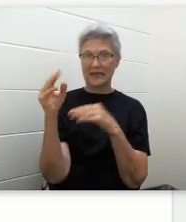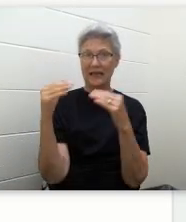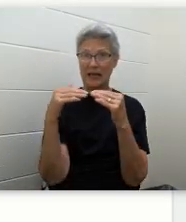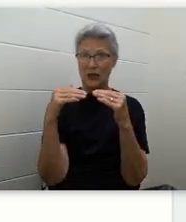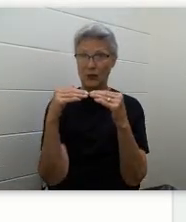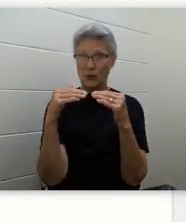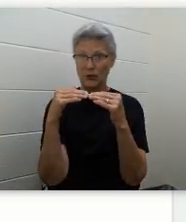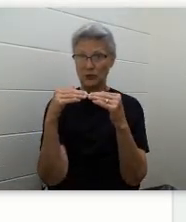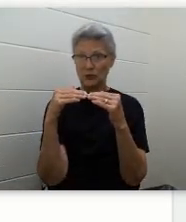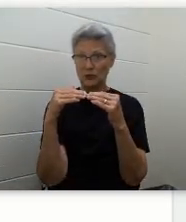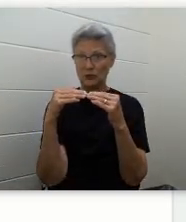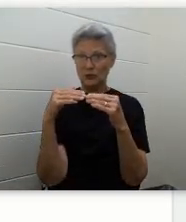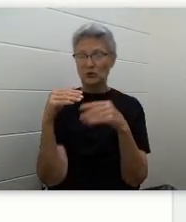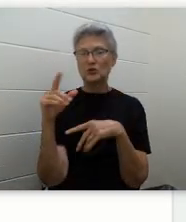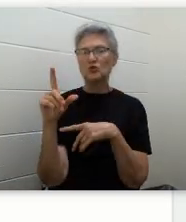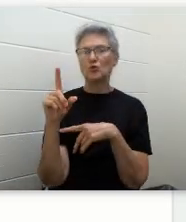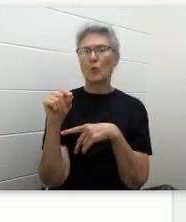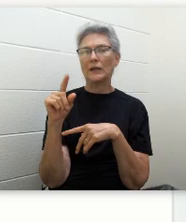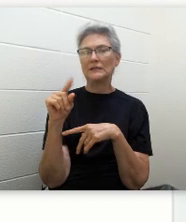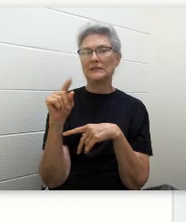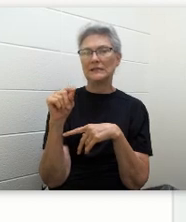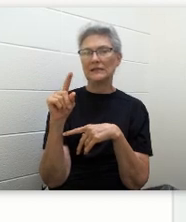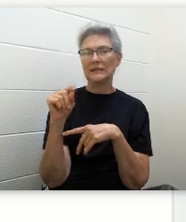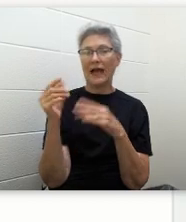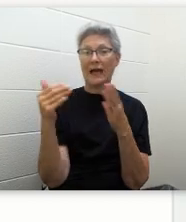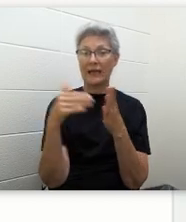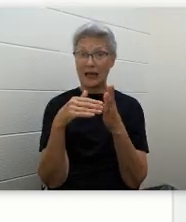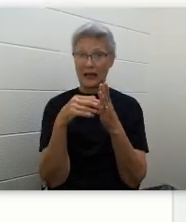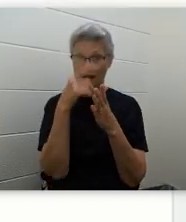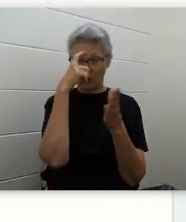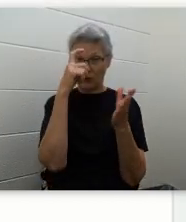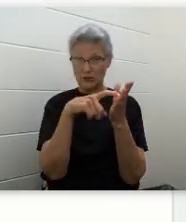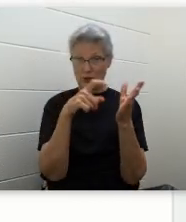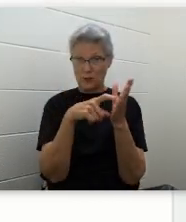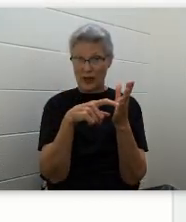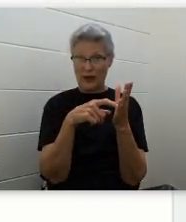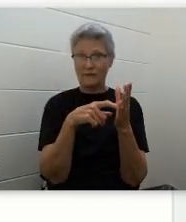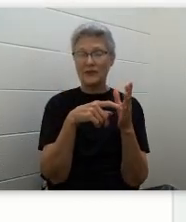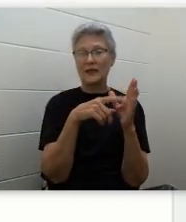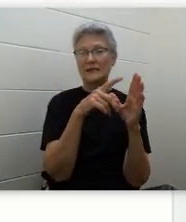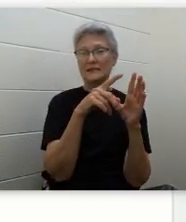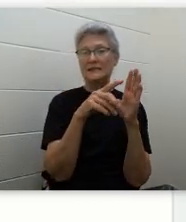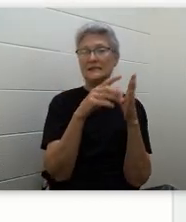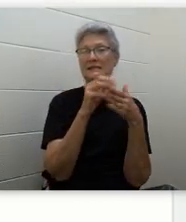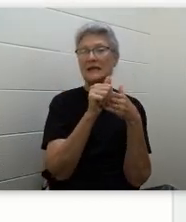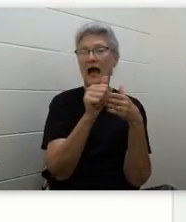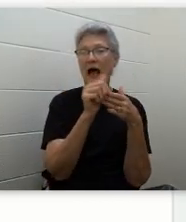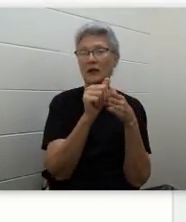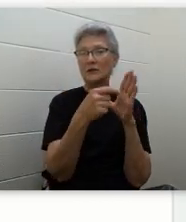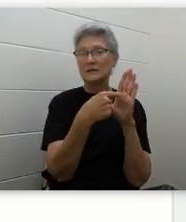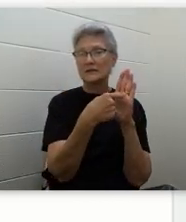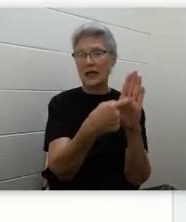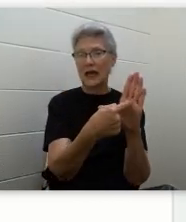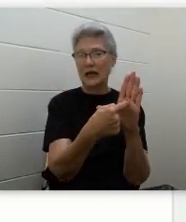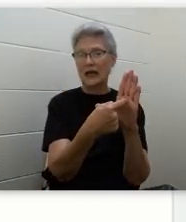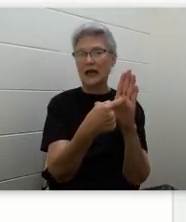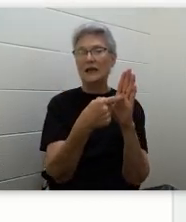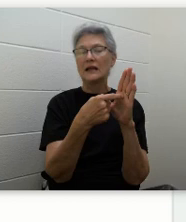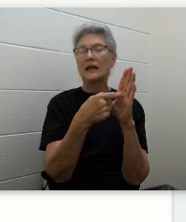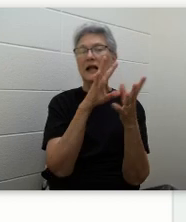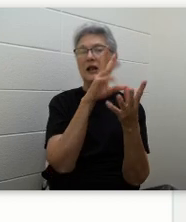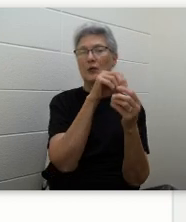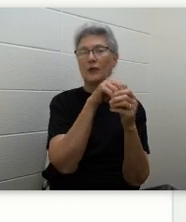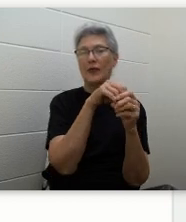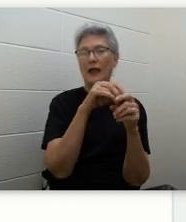6, well, that equals 20. Again, I'm noticing we've got that dollar sign, so I need to write that down. 1, 2, 3,